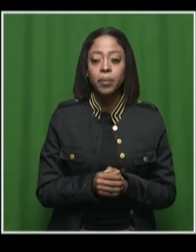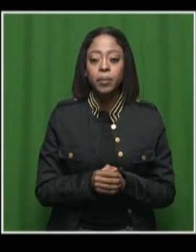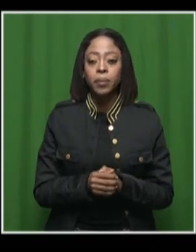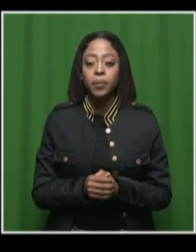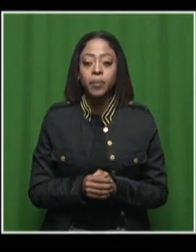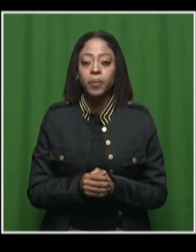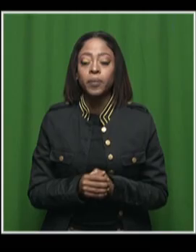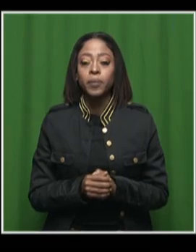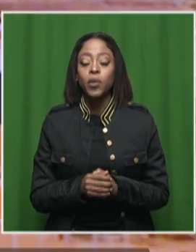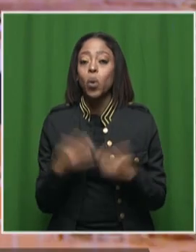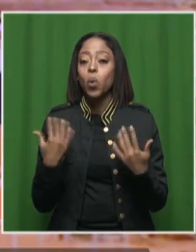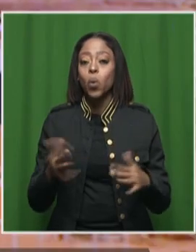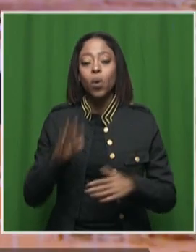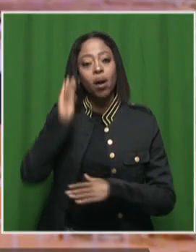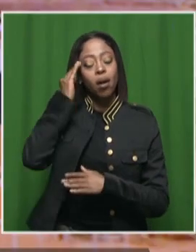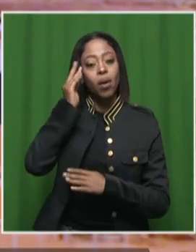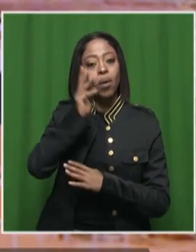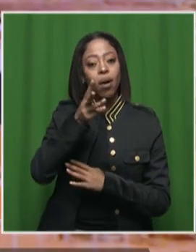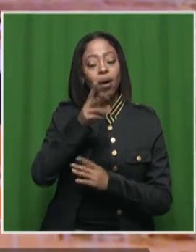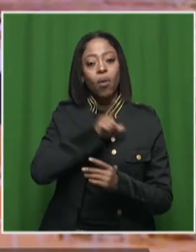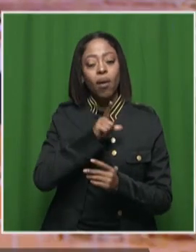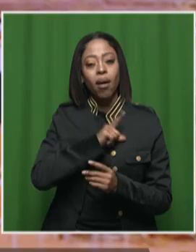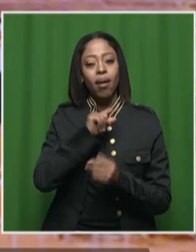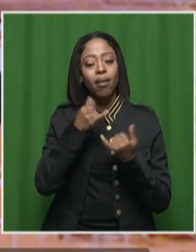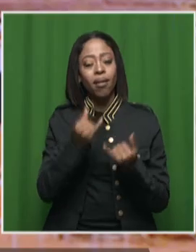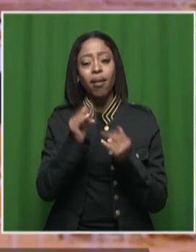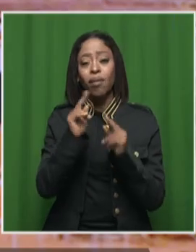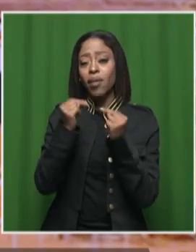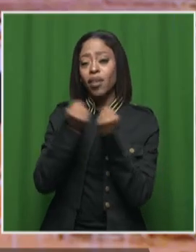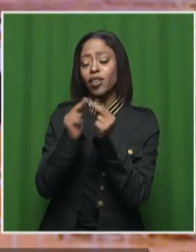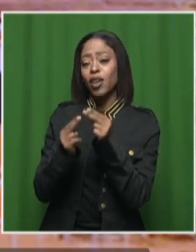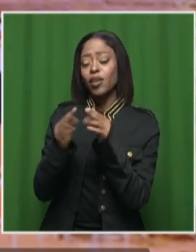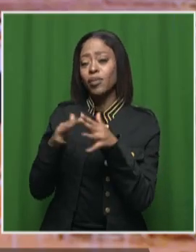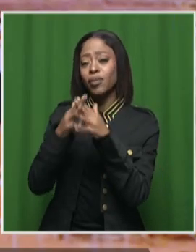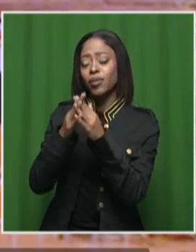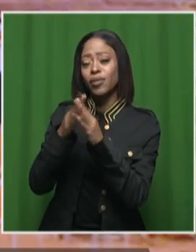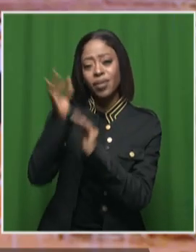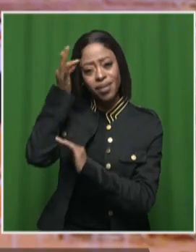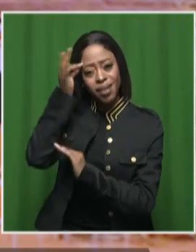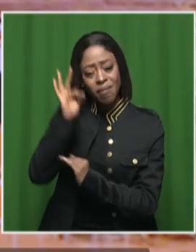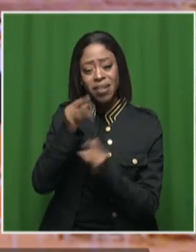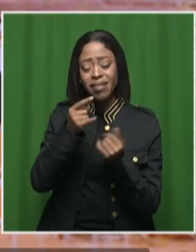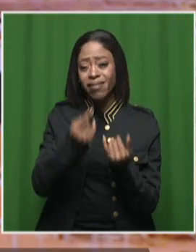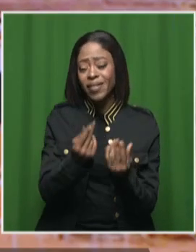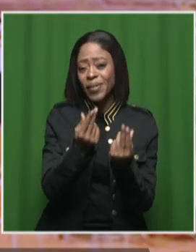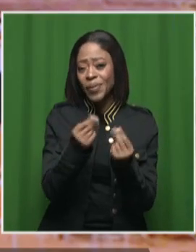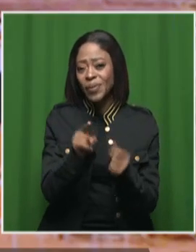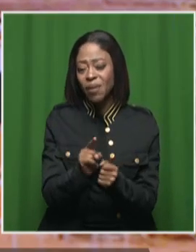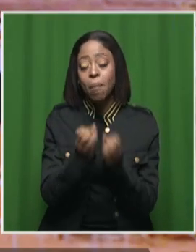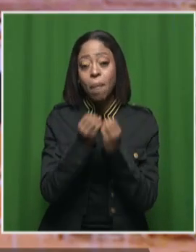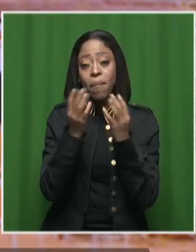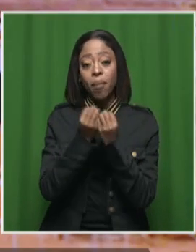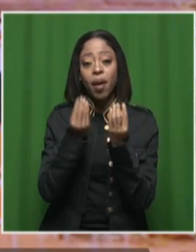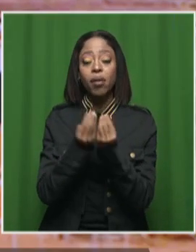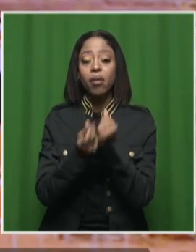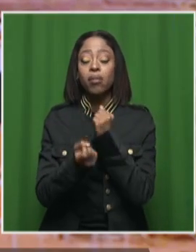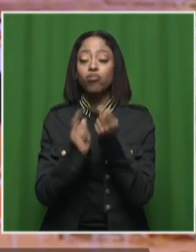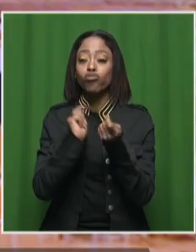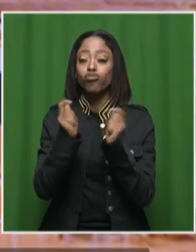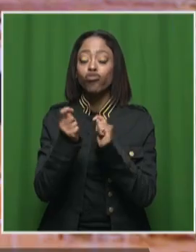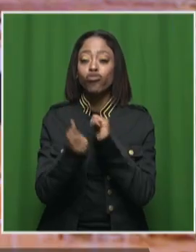certainly is going to be quite interesting in terms of the backdrop of a government of national unity and what this all means. I mean, there is so much that's changed in South